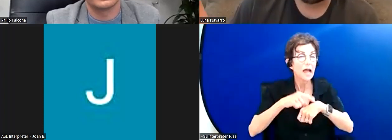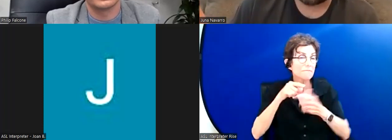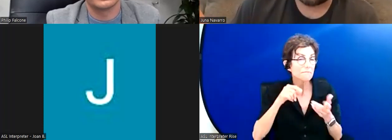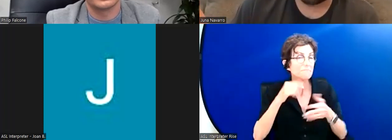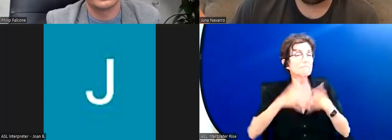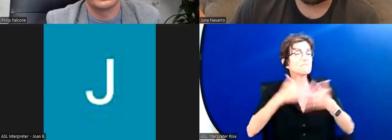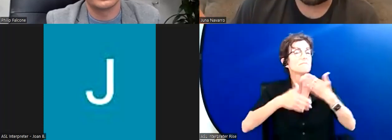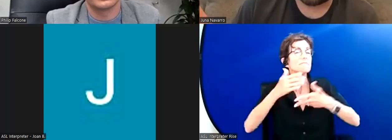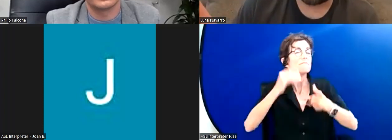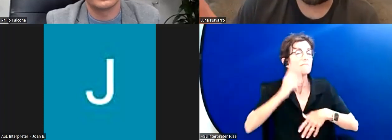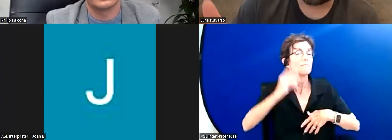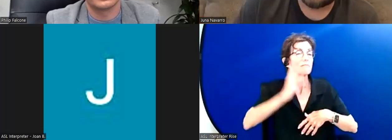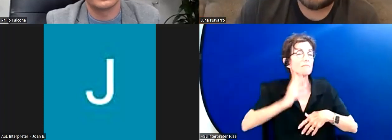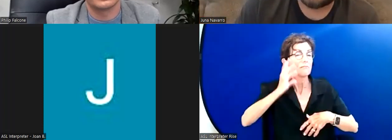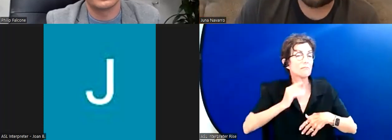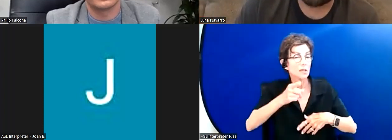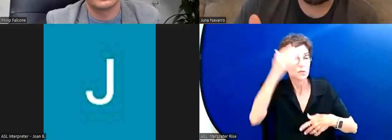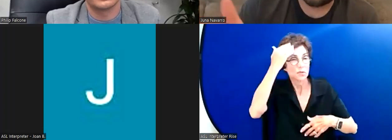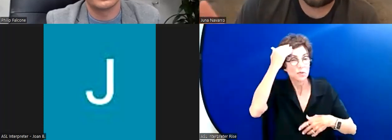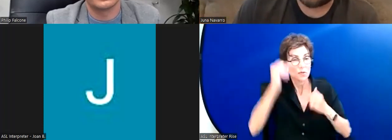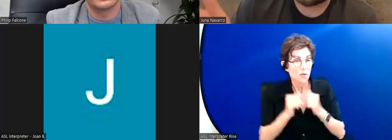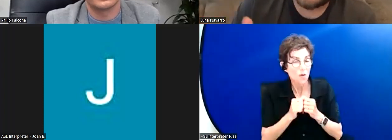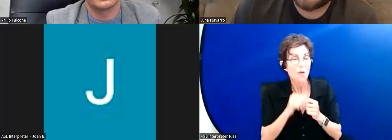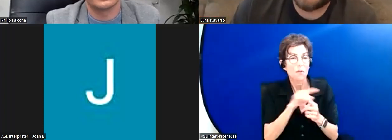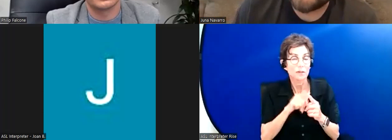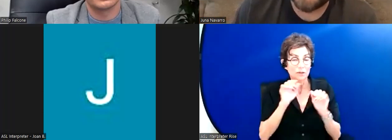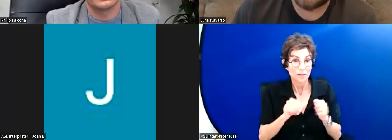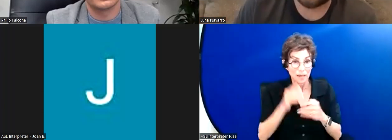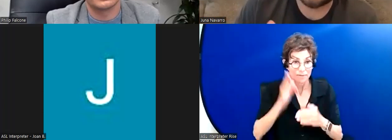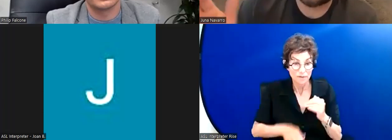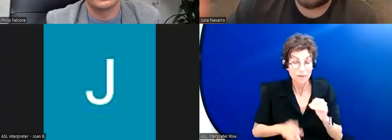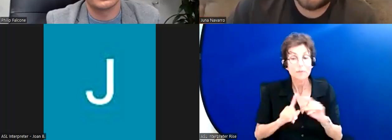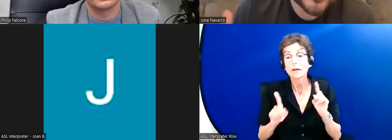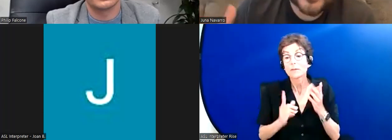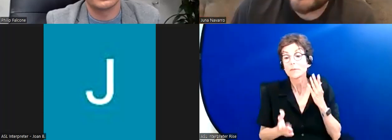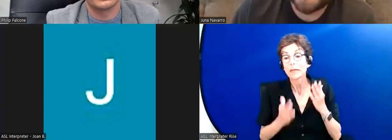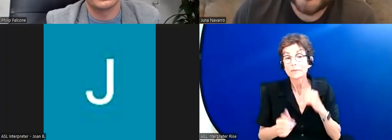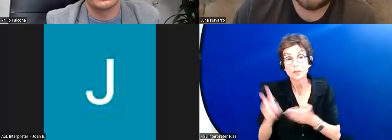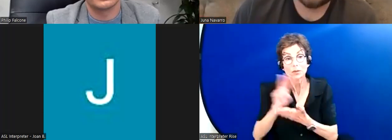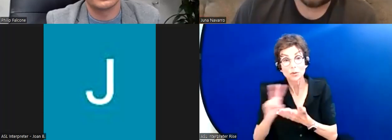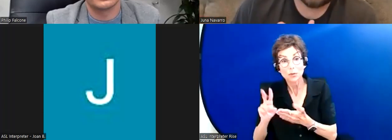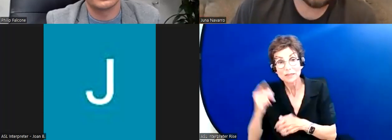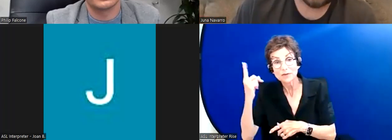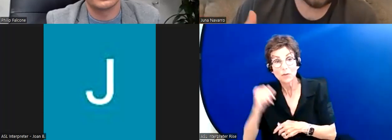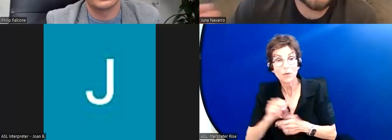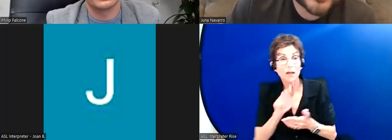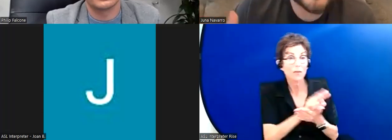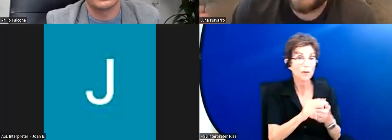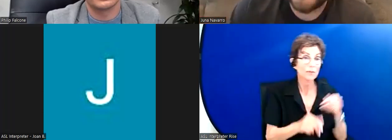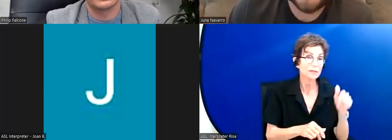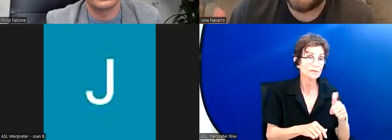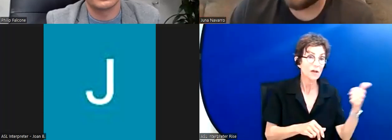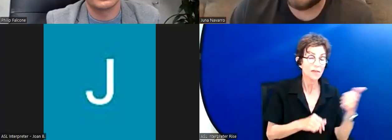is. And maybe it was like 2 weeks for one, but every design is different. And it